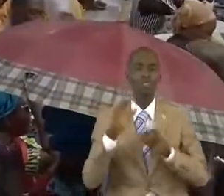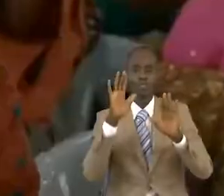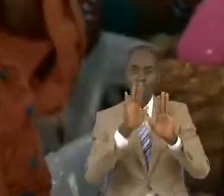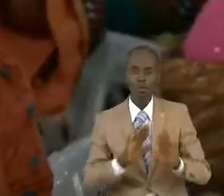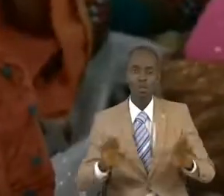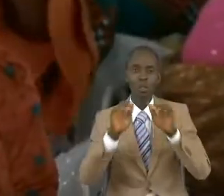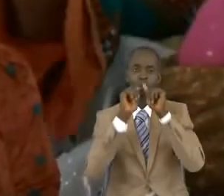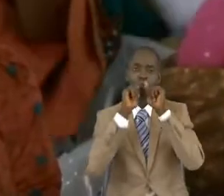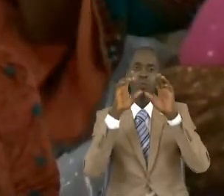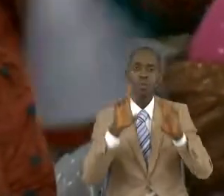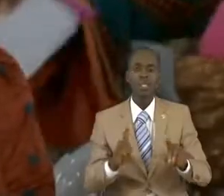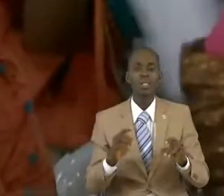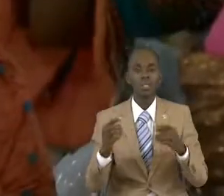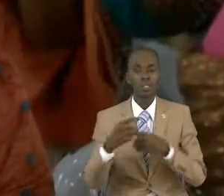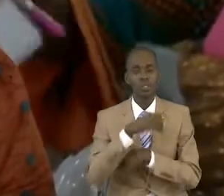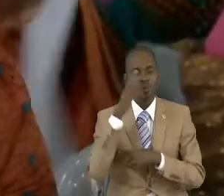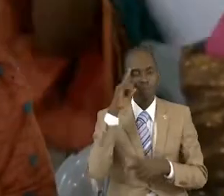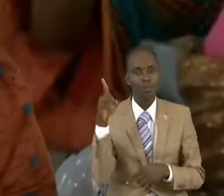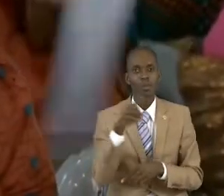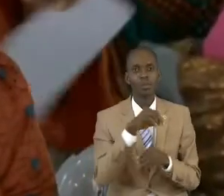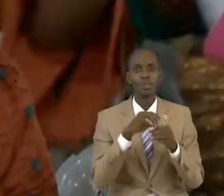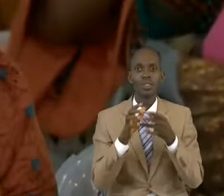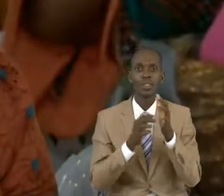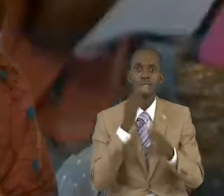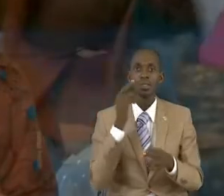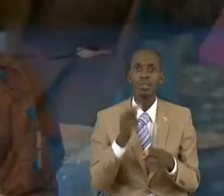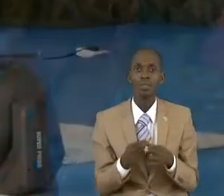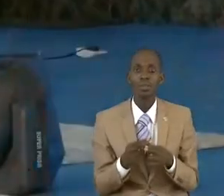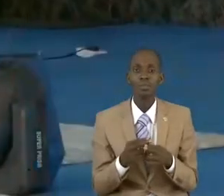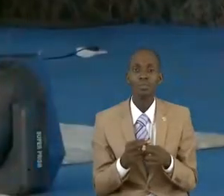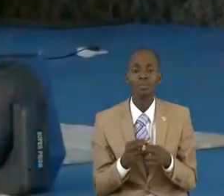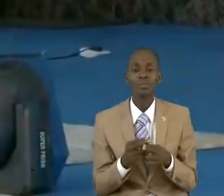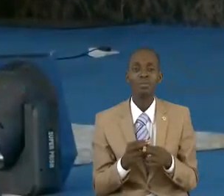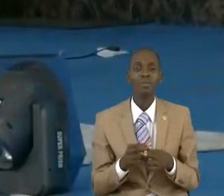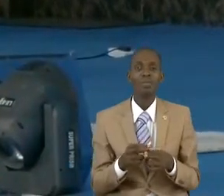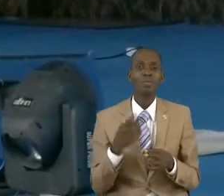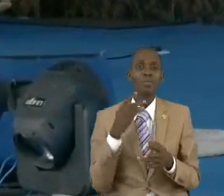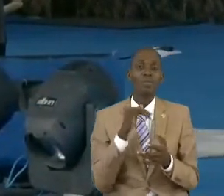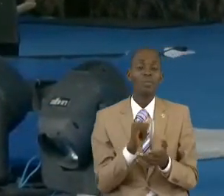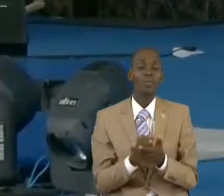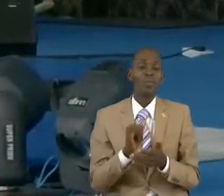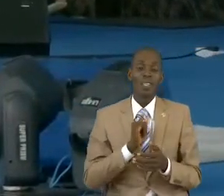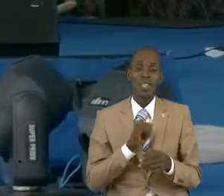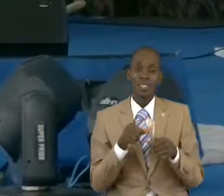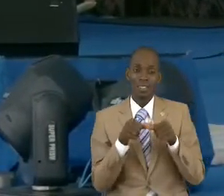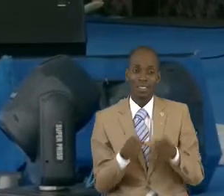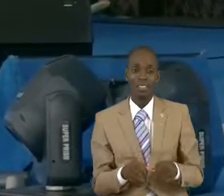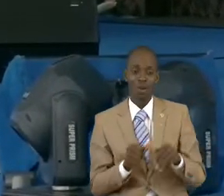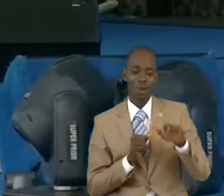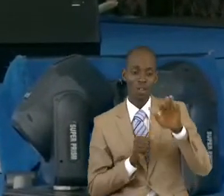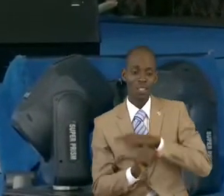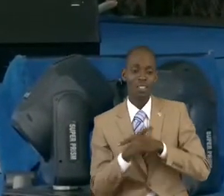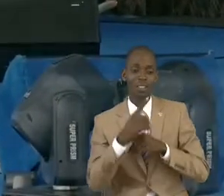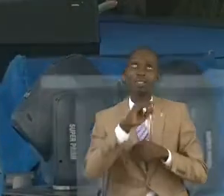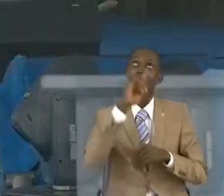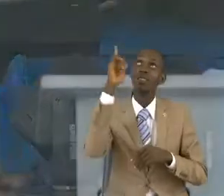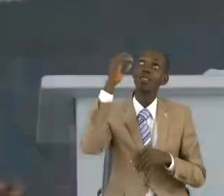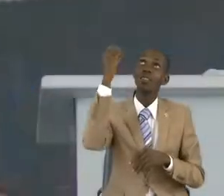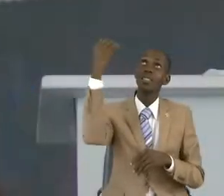day. Amen. God was the good. I stayed there in the sun, and then the